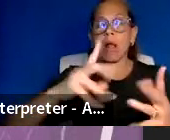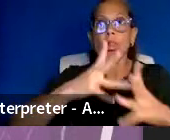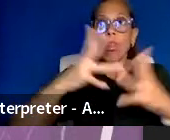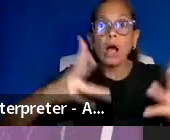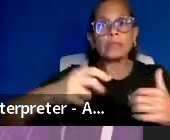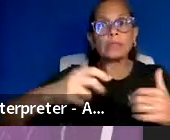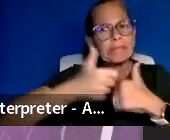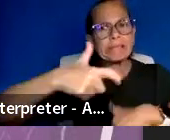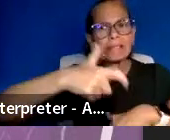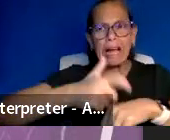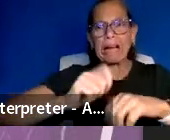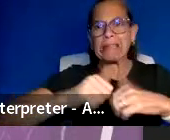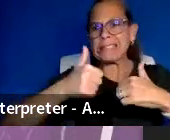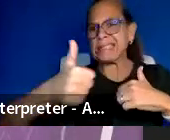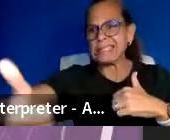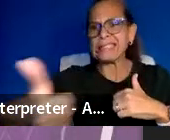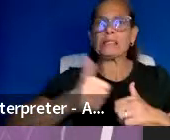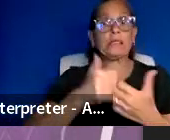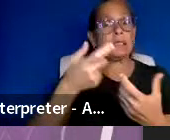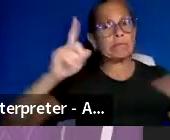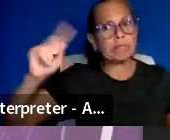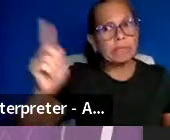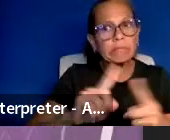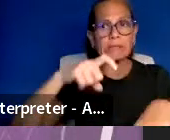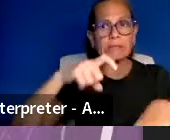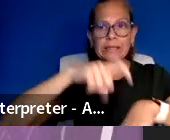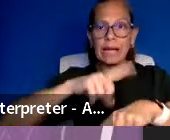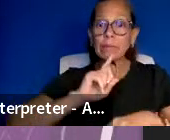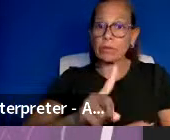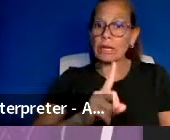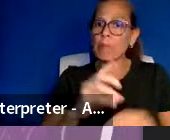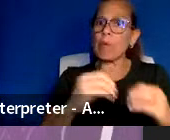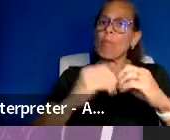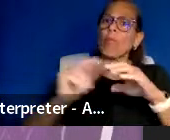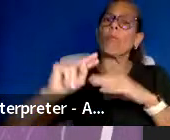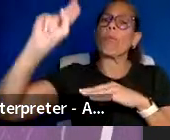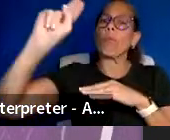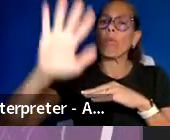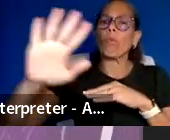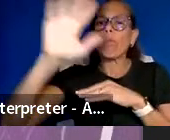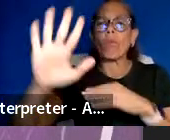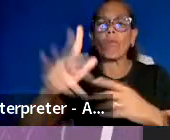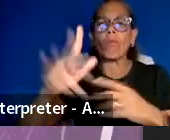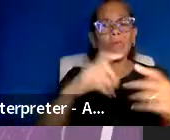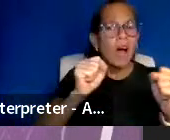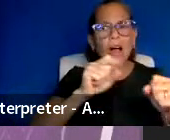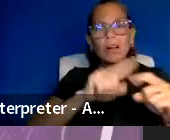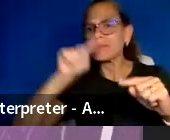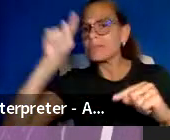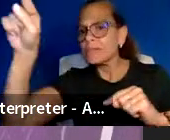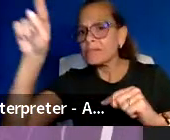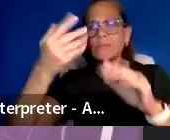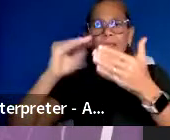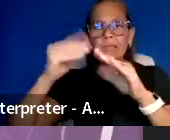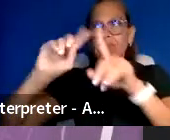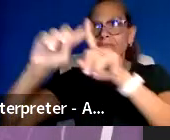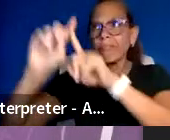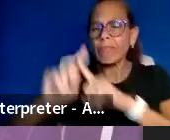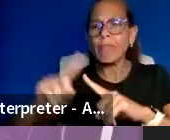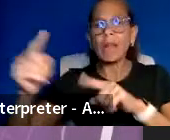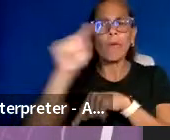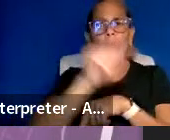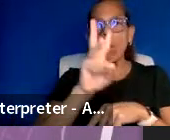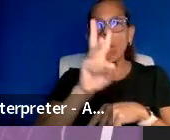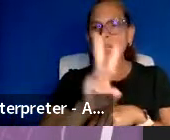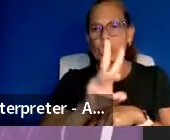commuting time, both into the city for work, but also more north. We can get quickly to Co-op City and even over to